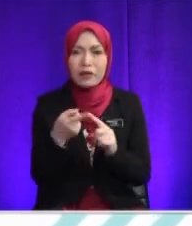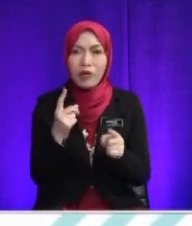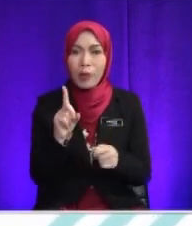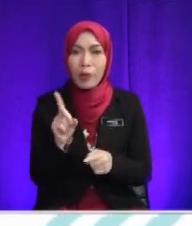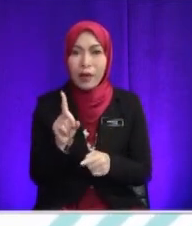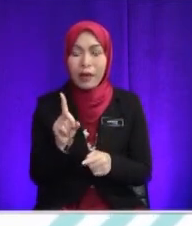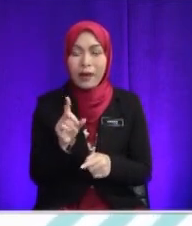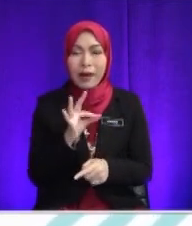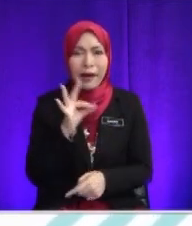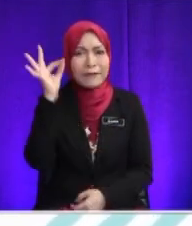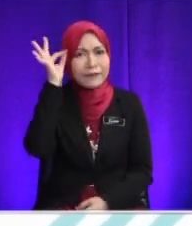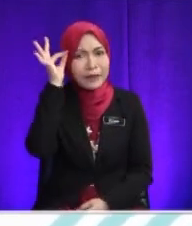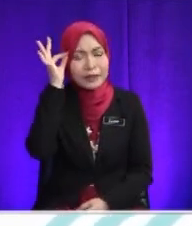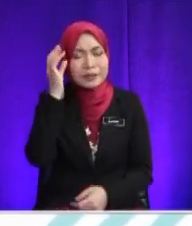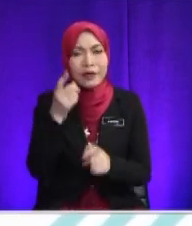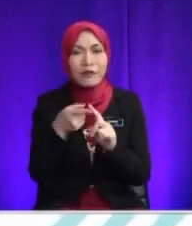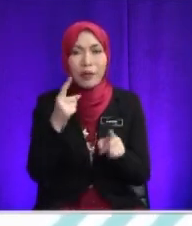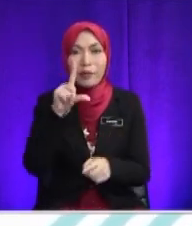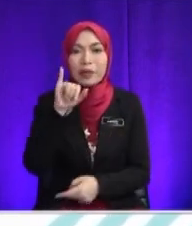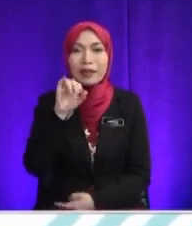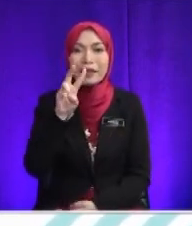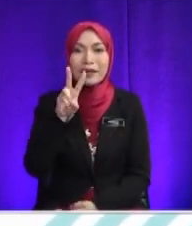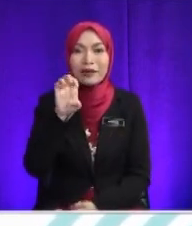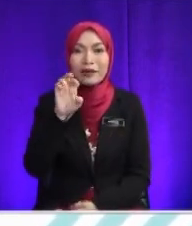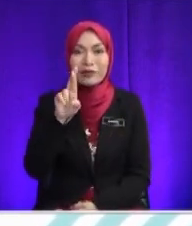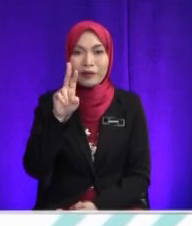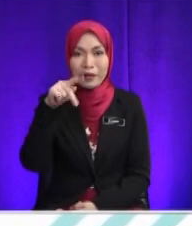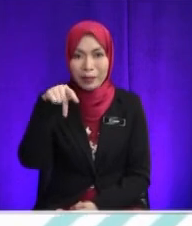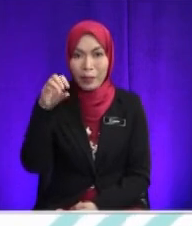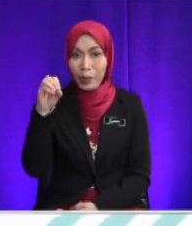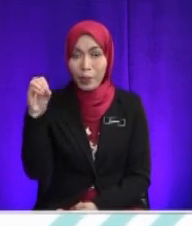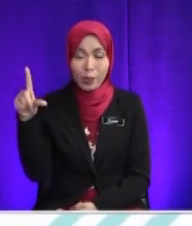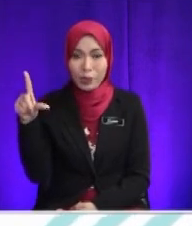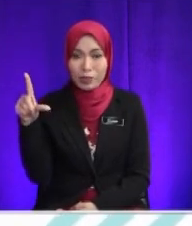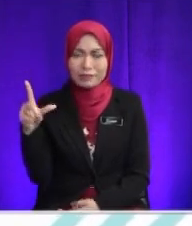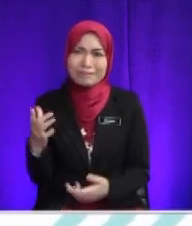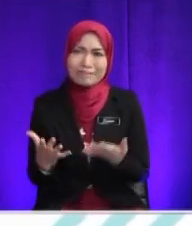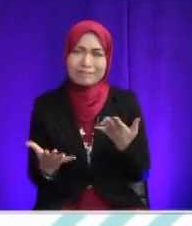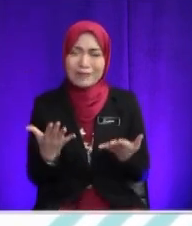about that. Perhaps he was from the northwest, but I couldn't swear to it.